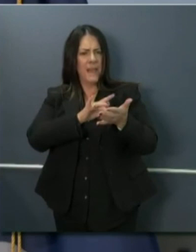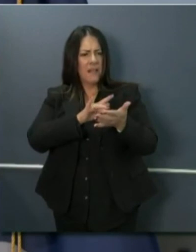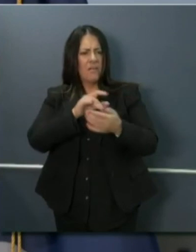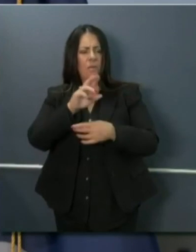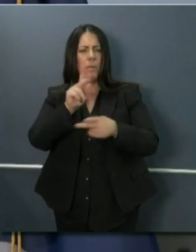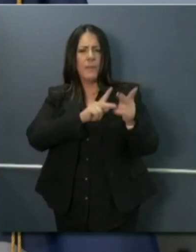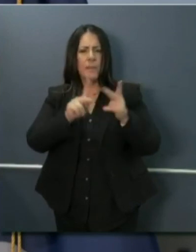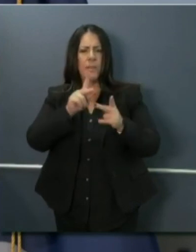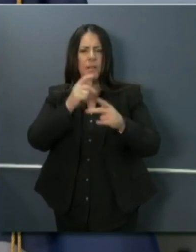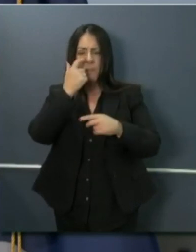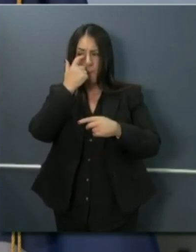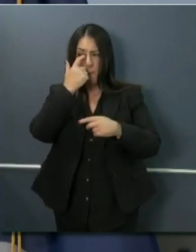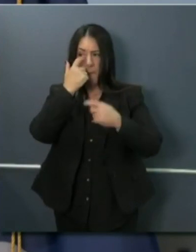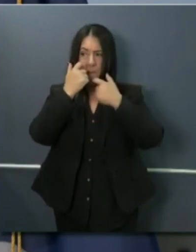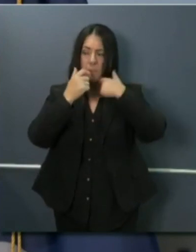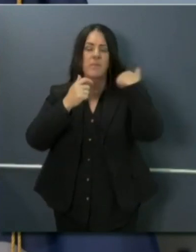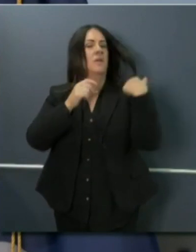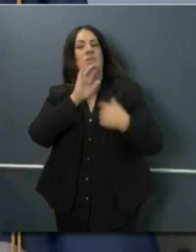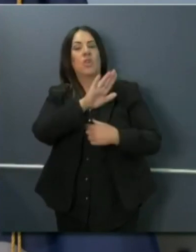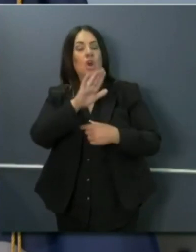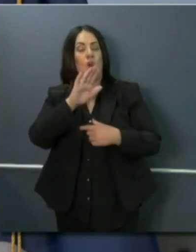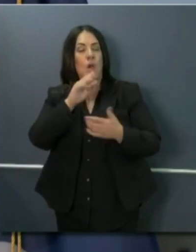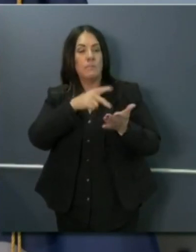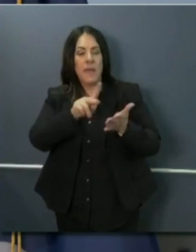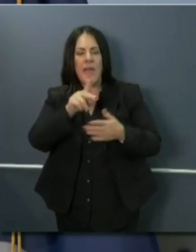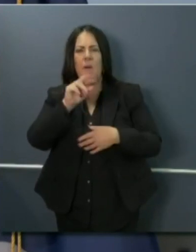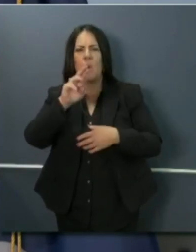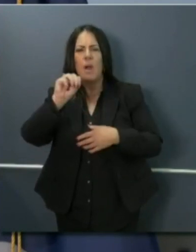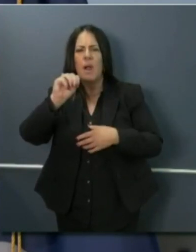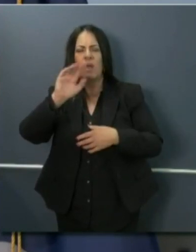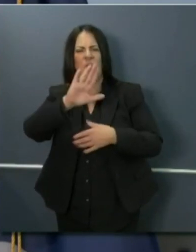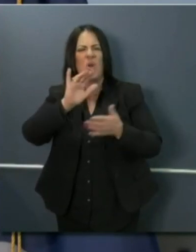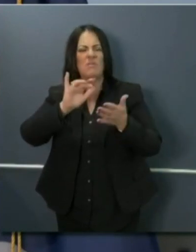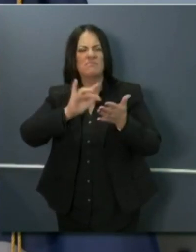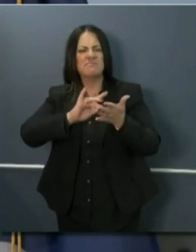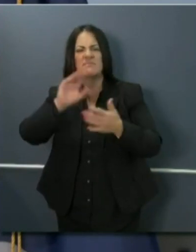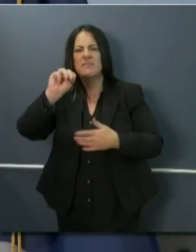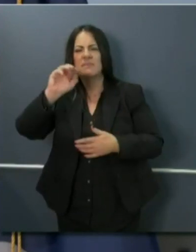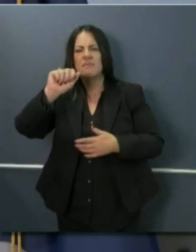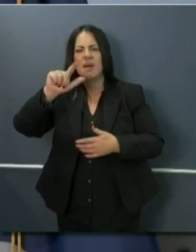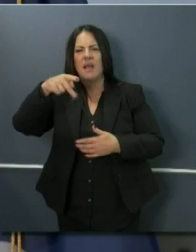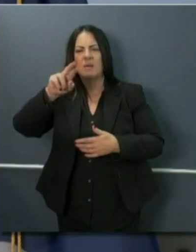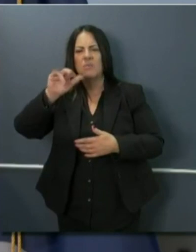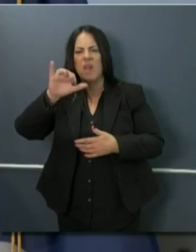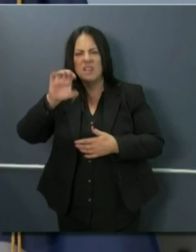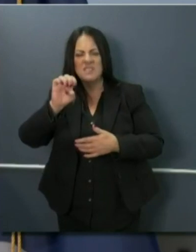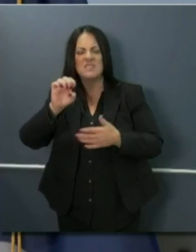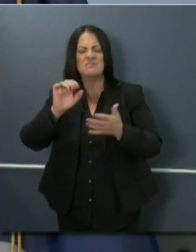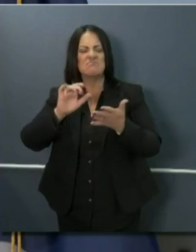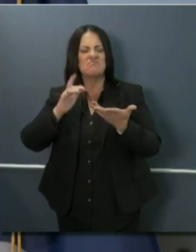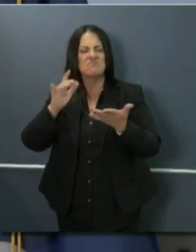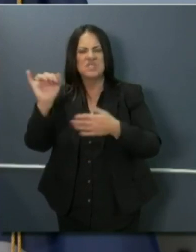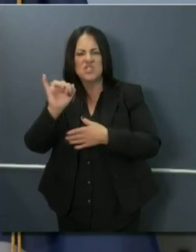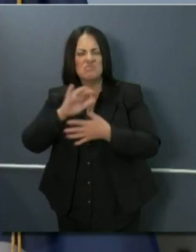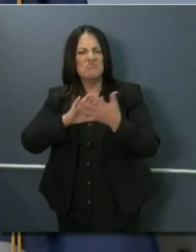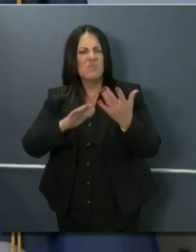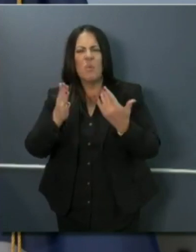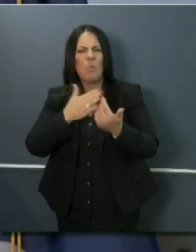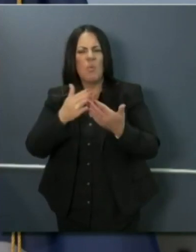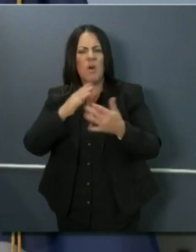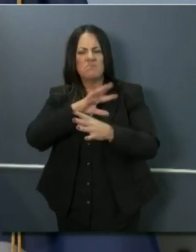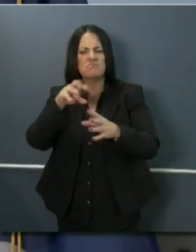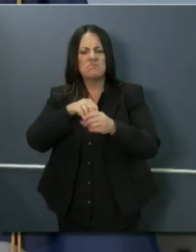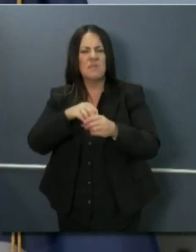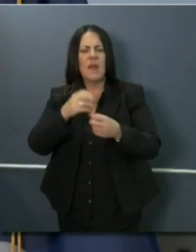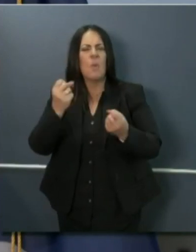paid, malpractice insurance will be covered. Can you discuss if the state's going to be covering that, if the entity that you send folks to is covering that, and what is